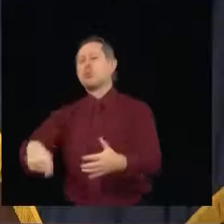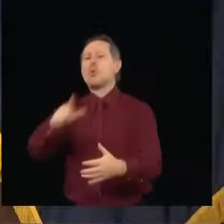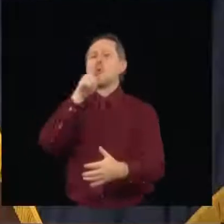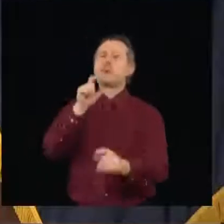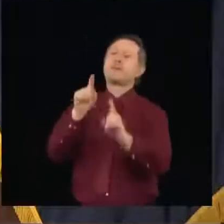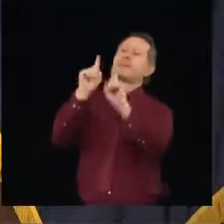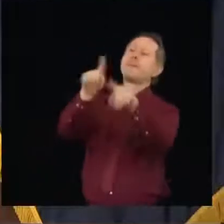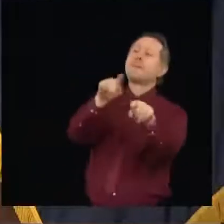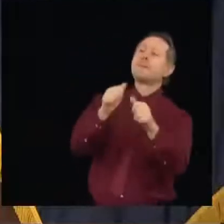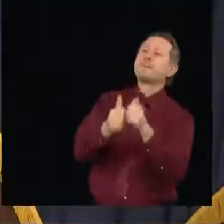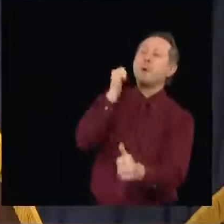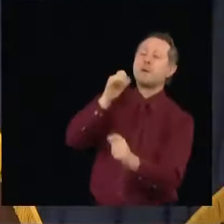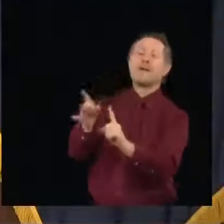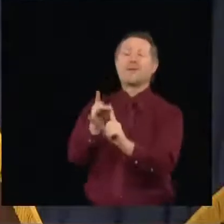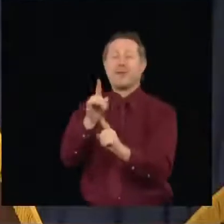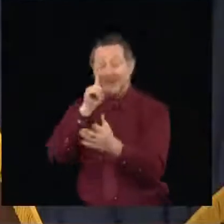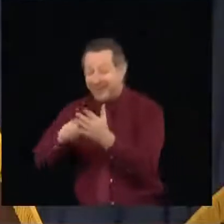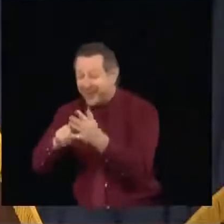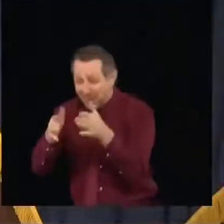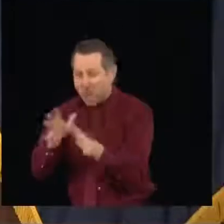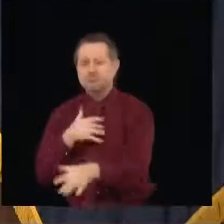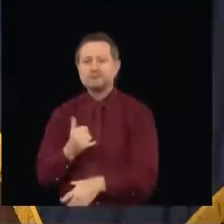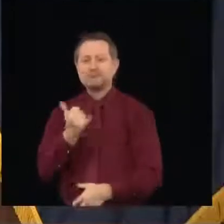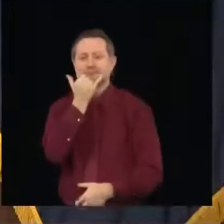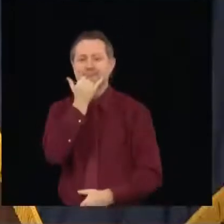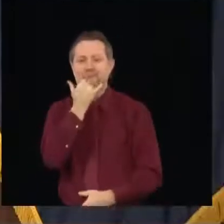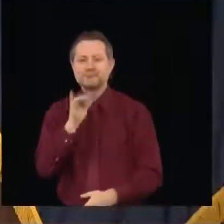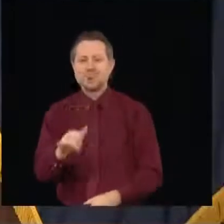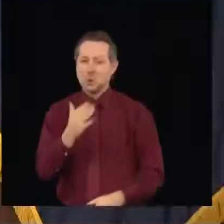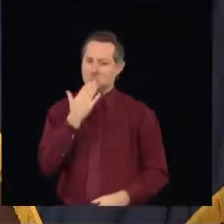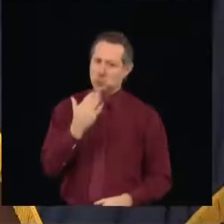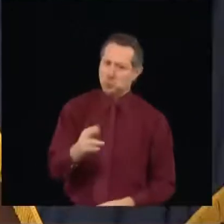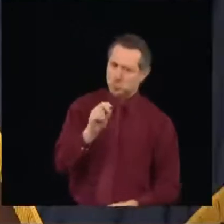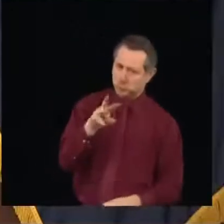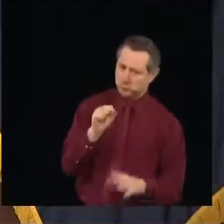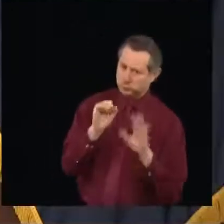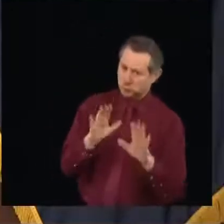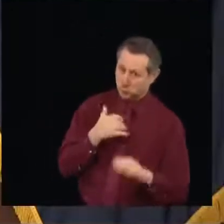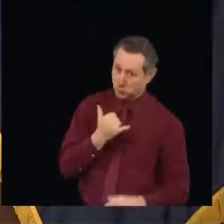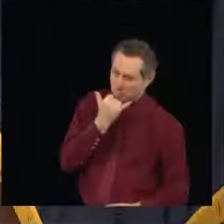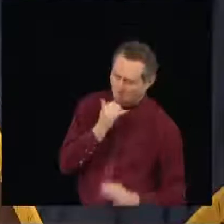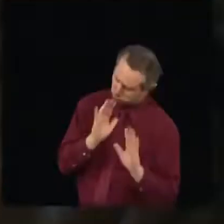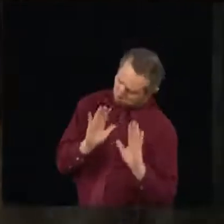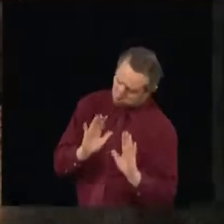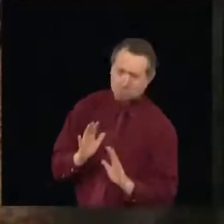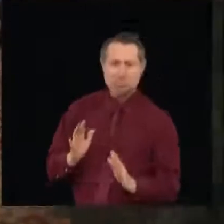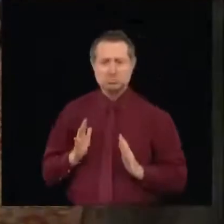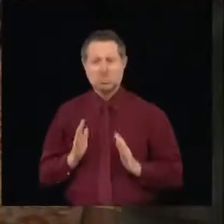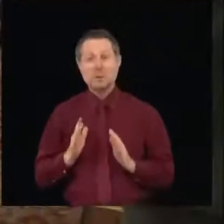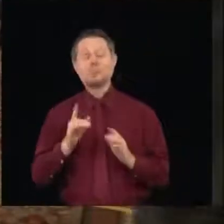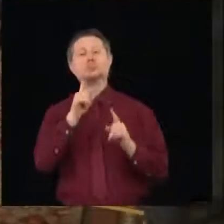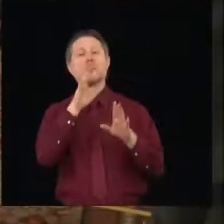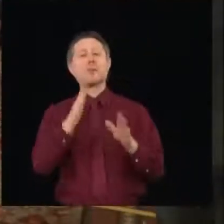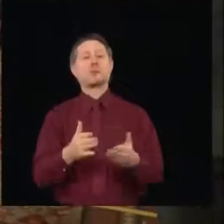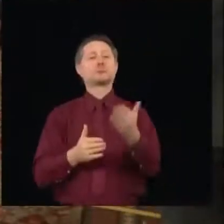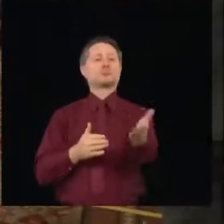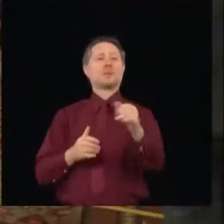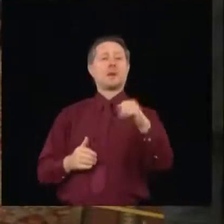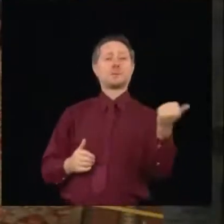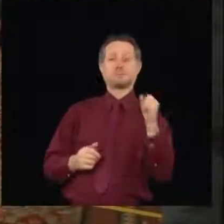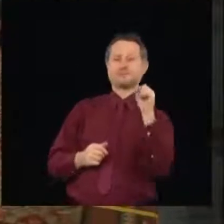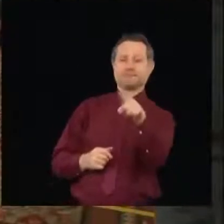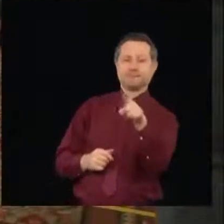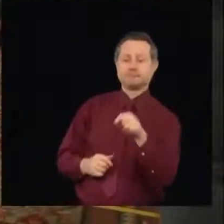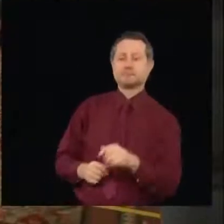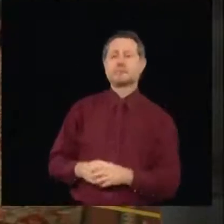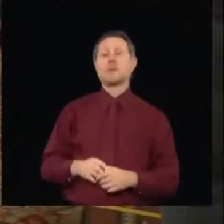not. They're, which is actually good news. Surprising, but good. Governor, there are any outstanding COVID-related